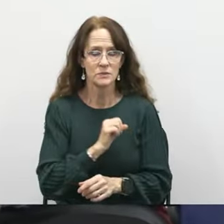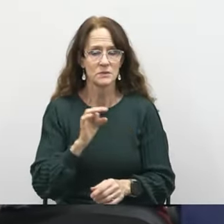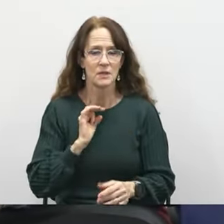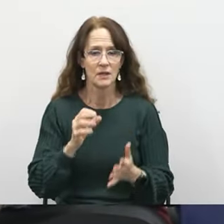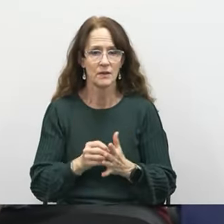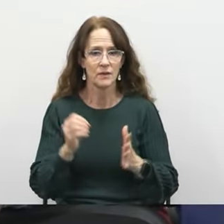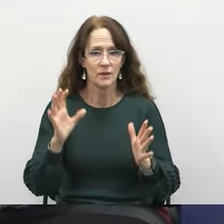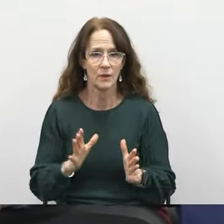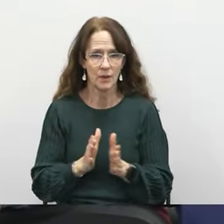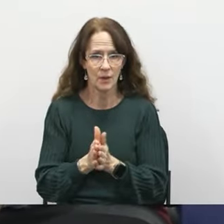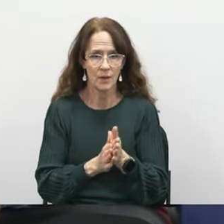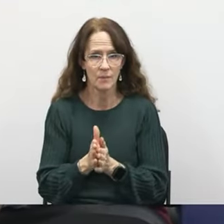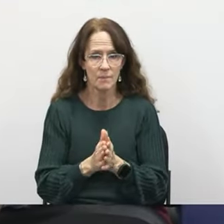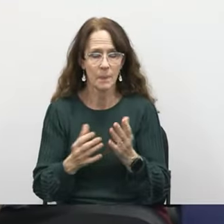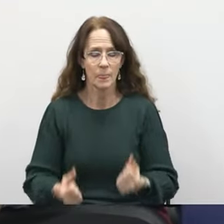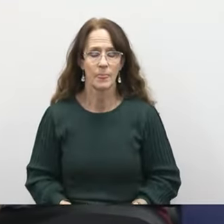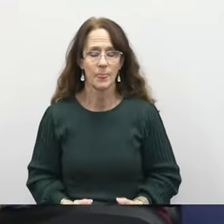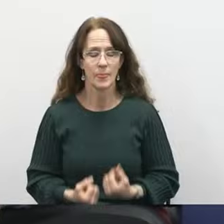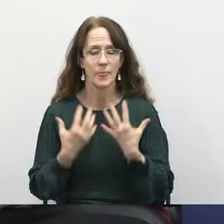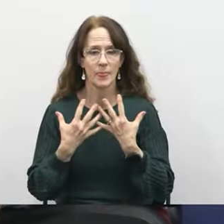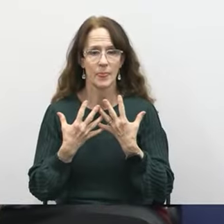are motivated and inspired.